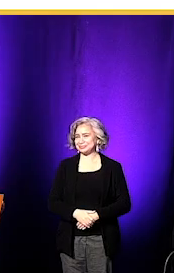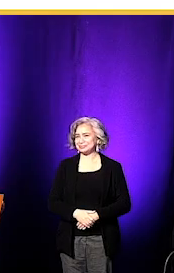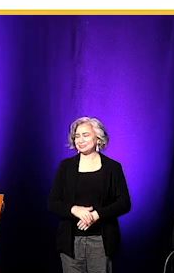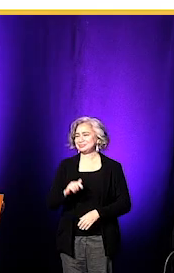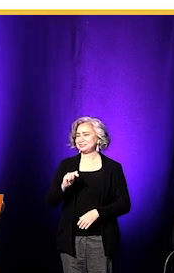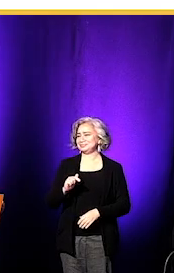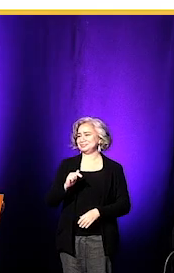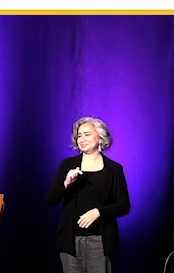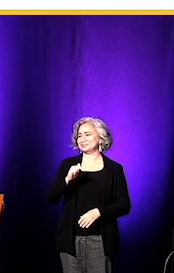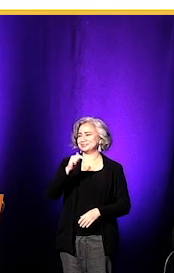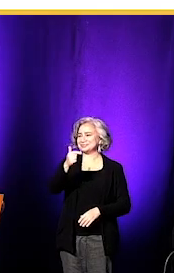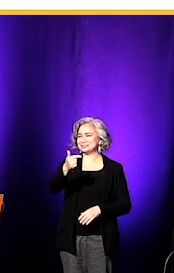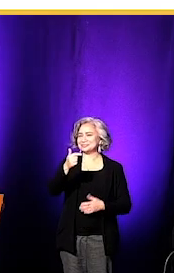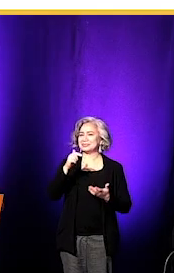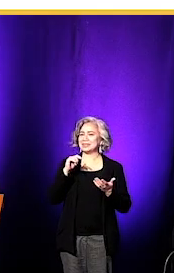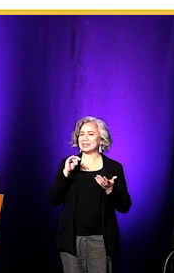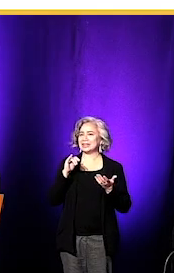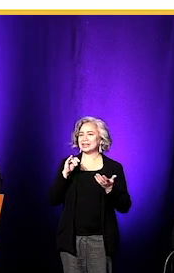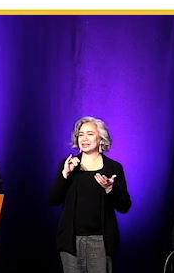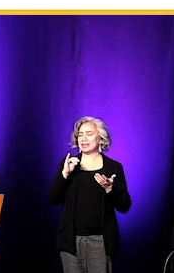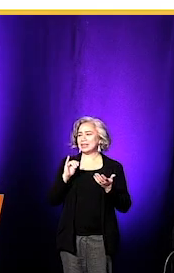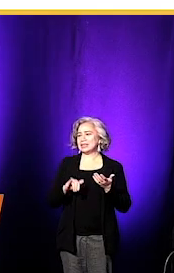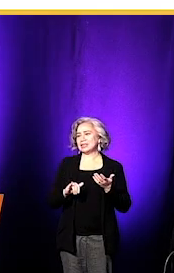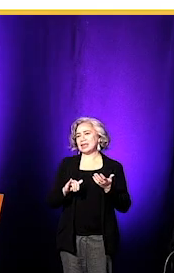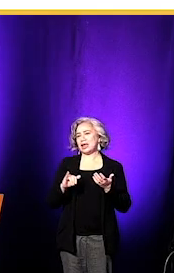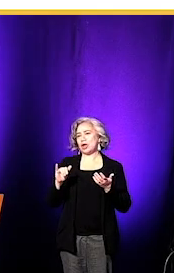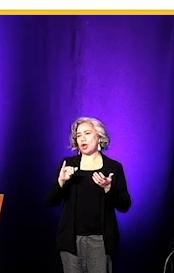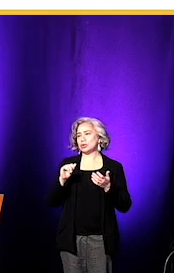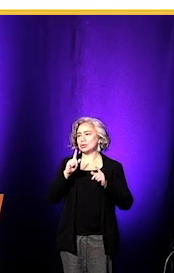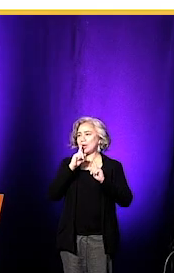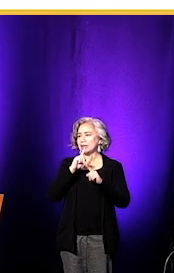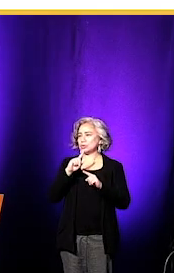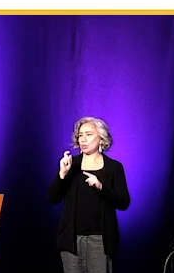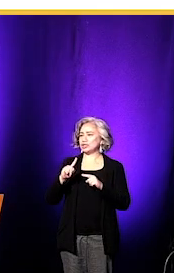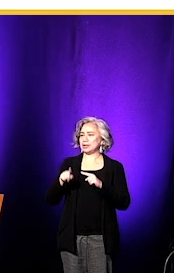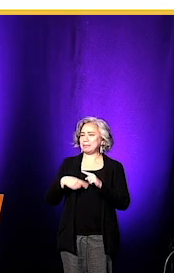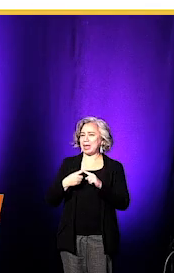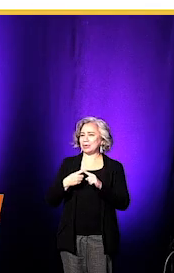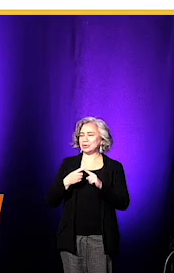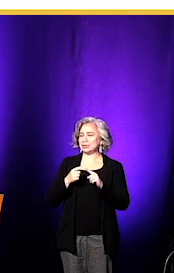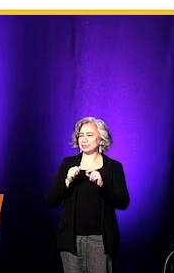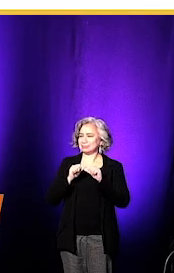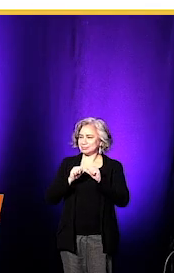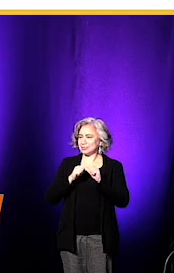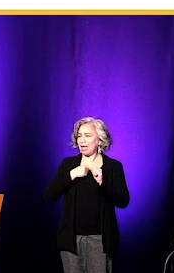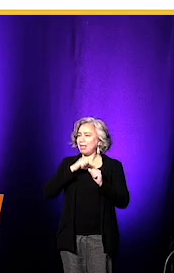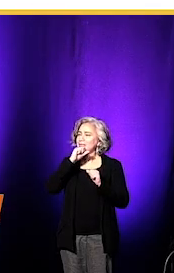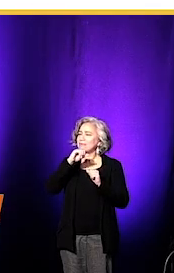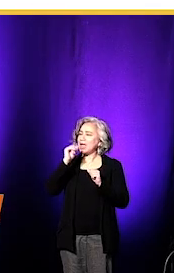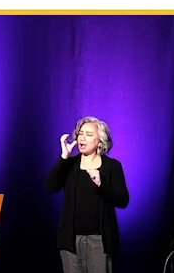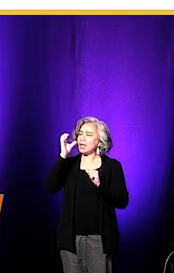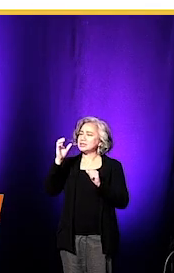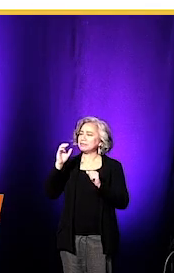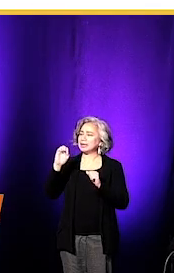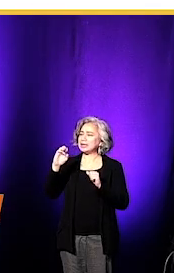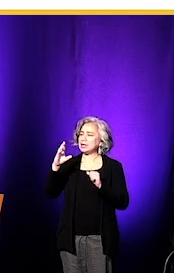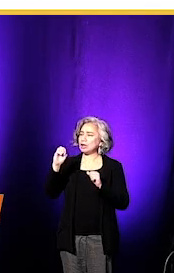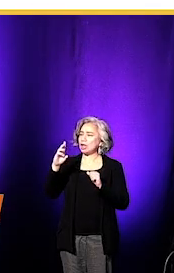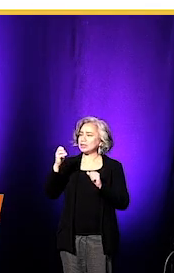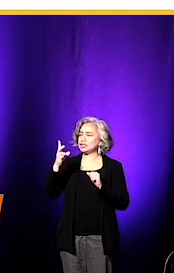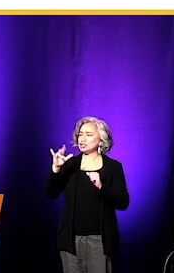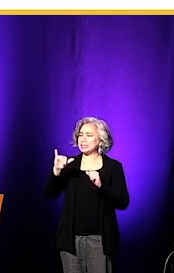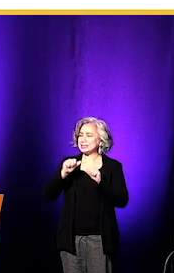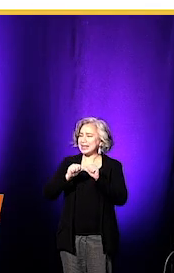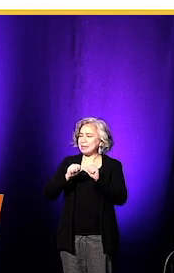sort of answers the question I've been struggling with about sustainability. I love this concept about ecological sustainability, and I want to thank you for making me